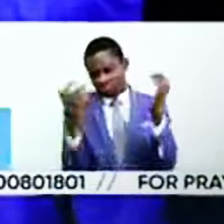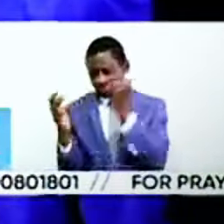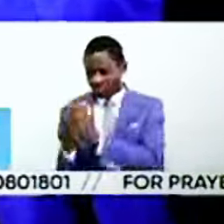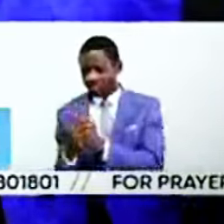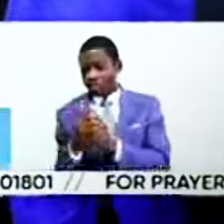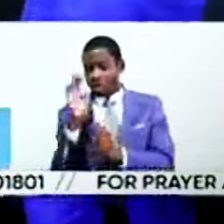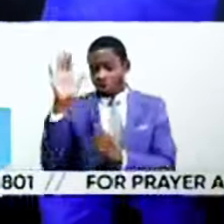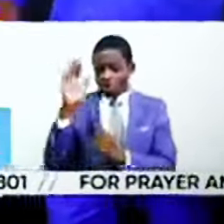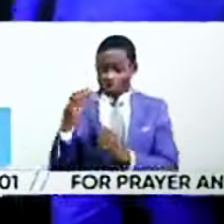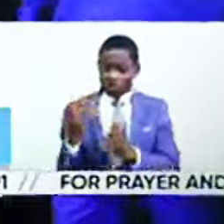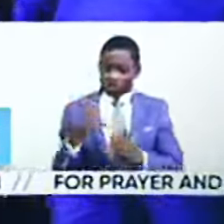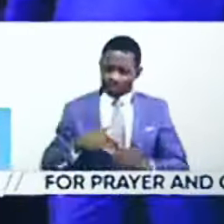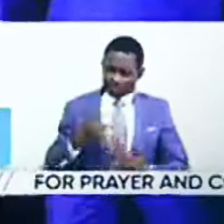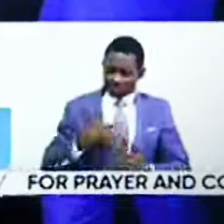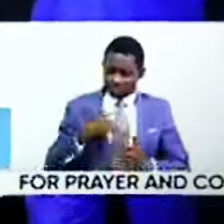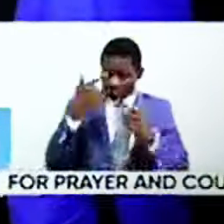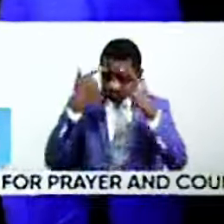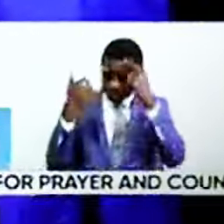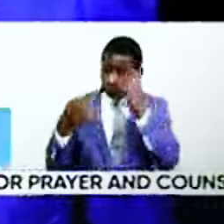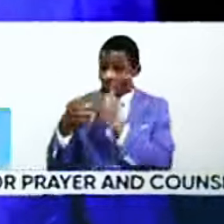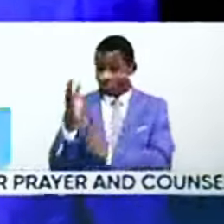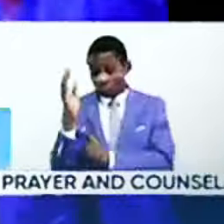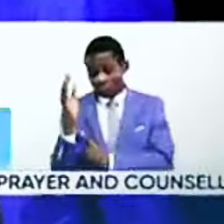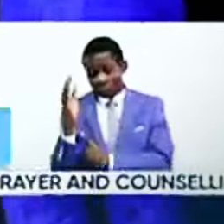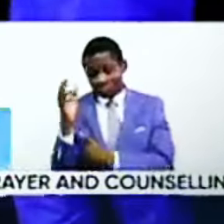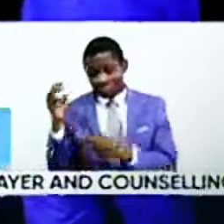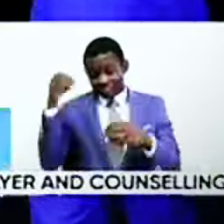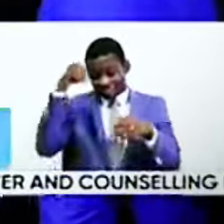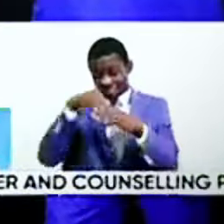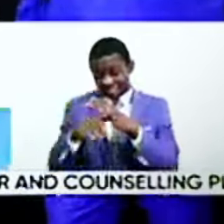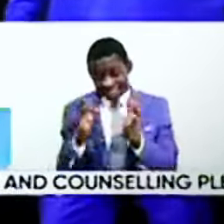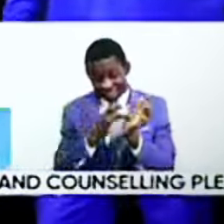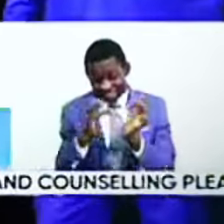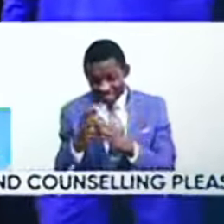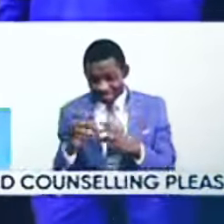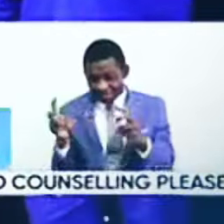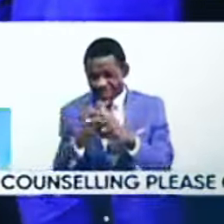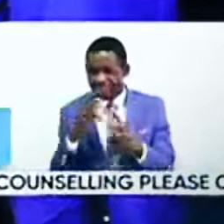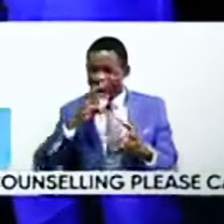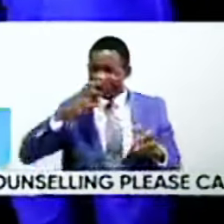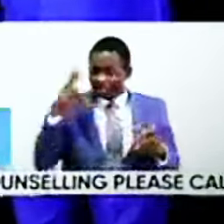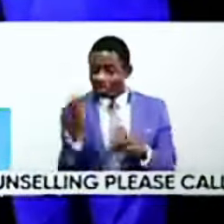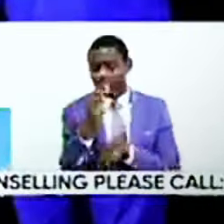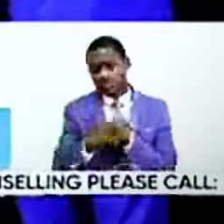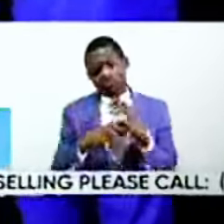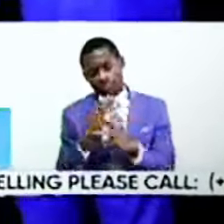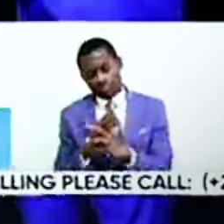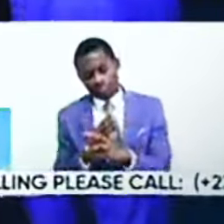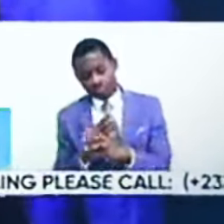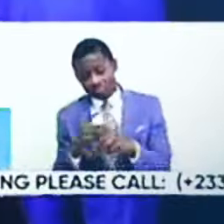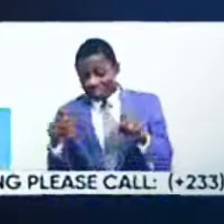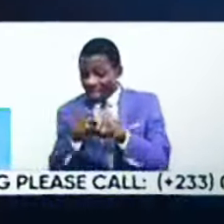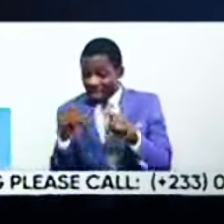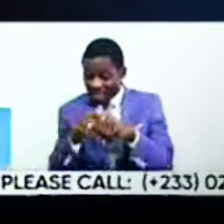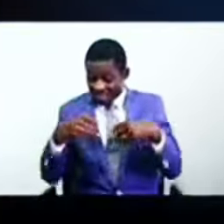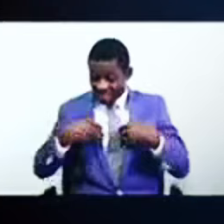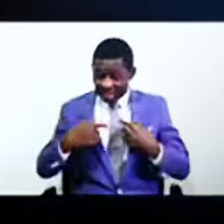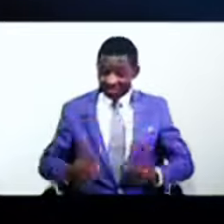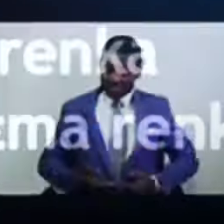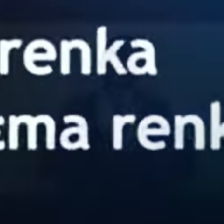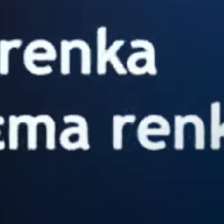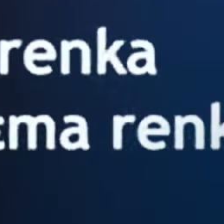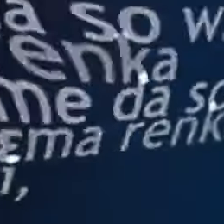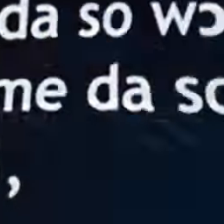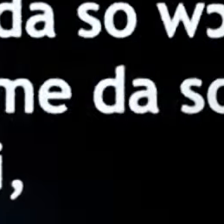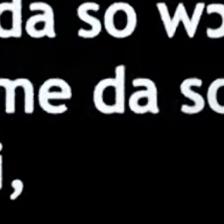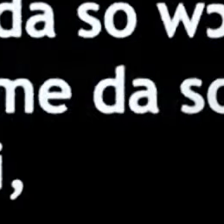In the midst of perverse world. As long as I have life within me. And